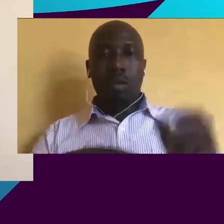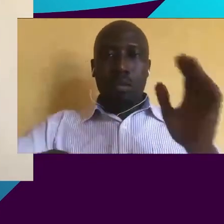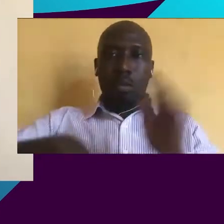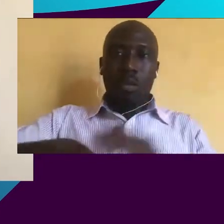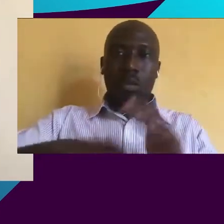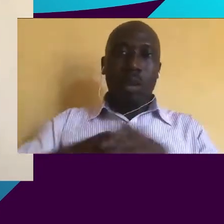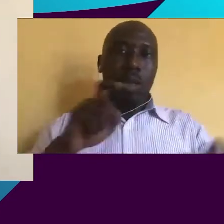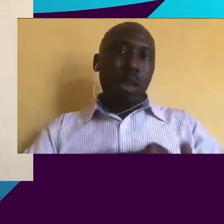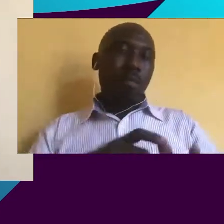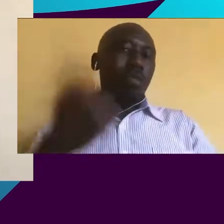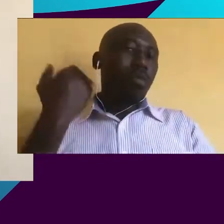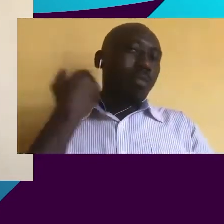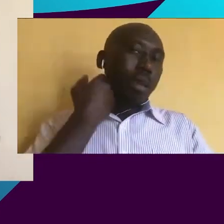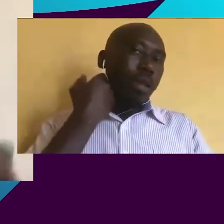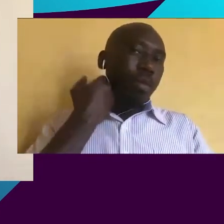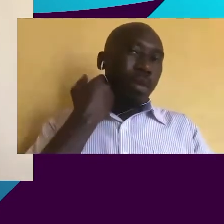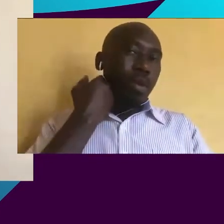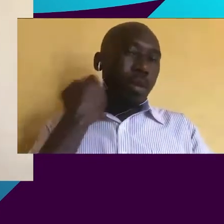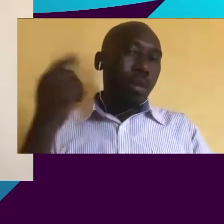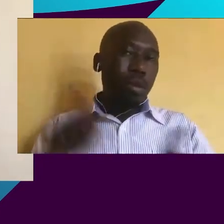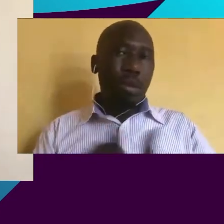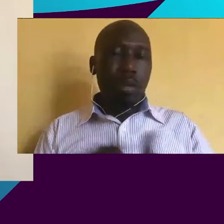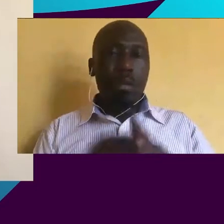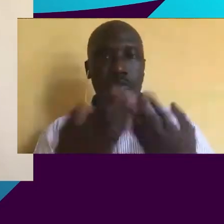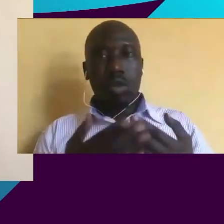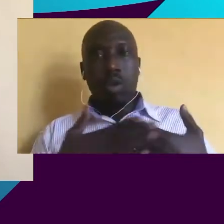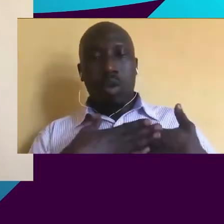so open with the coaches to talk about it.